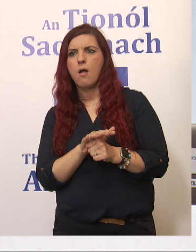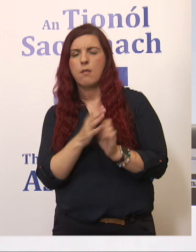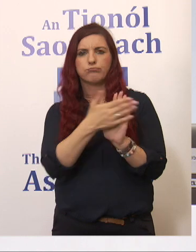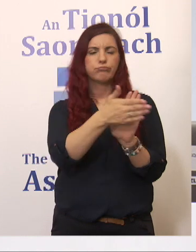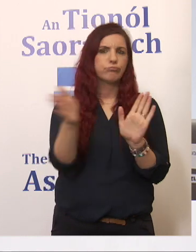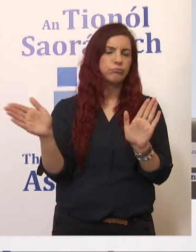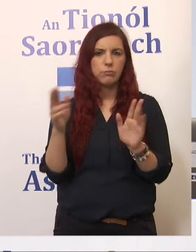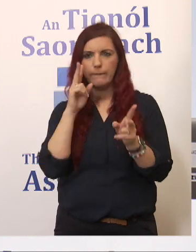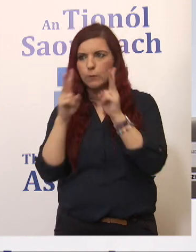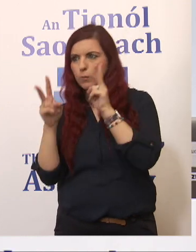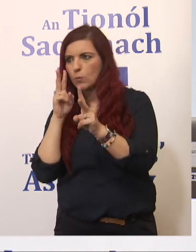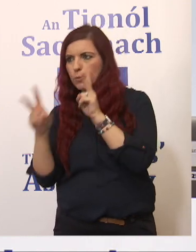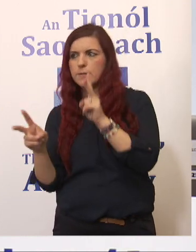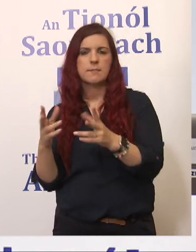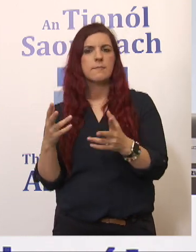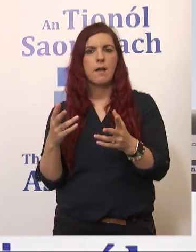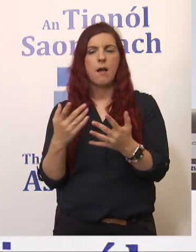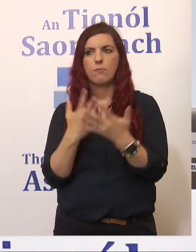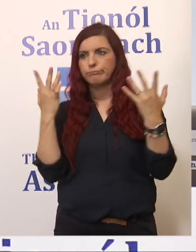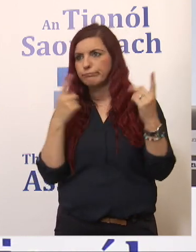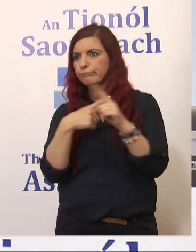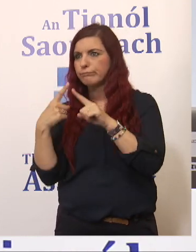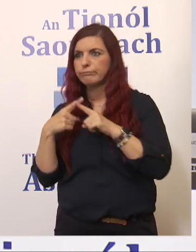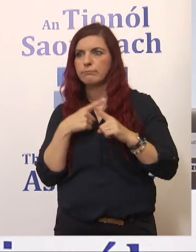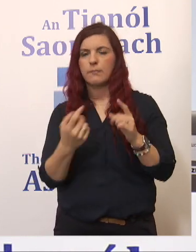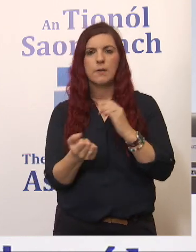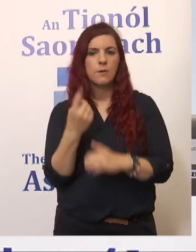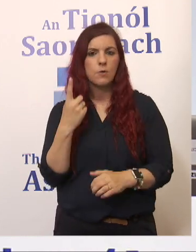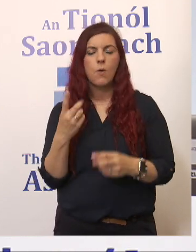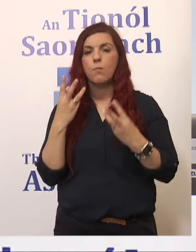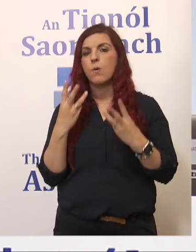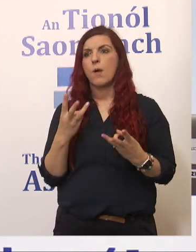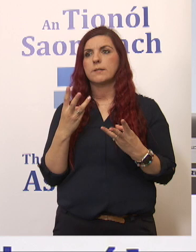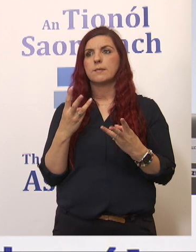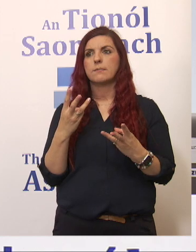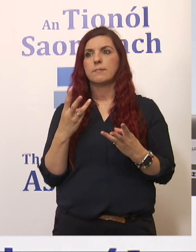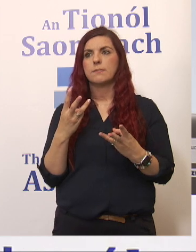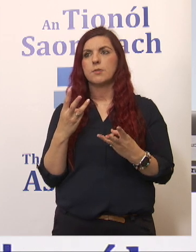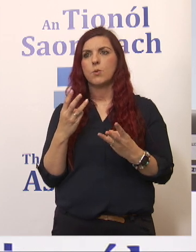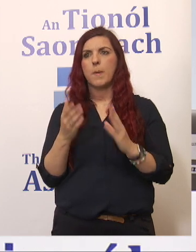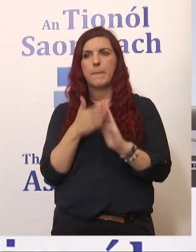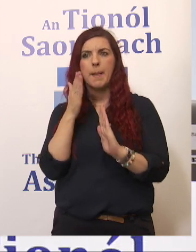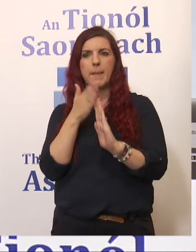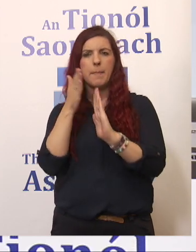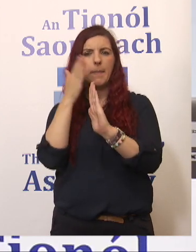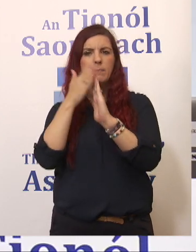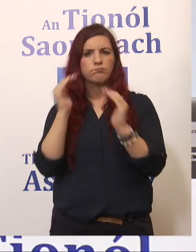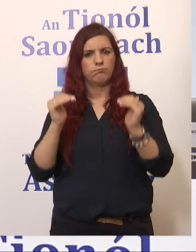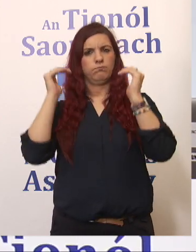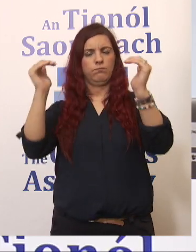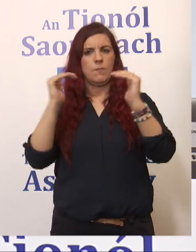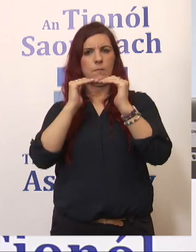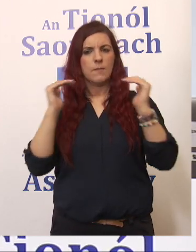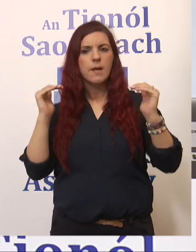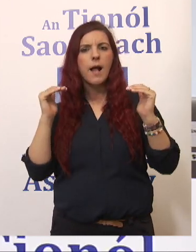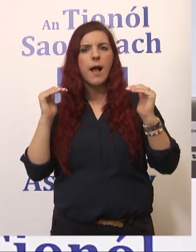views to be heard on every single issue. We want our briefing material to be of the highest standard, and the presentations by